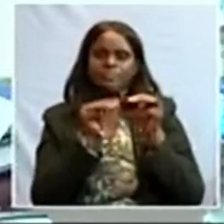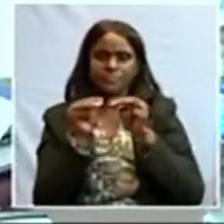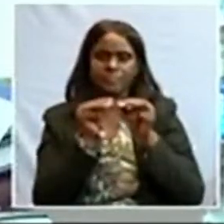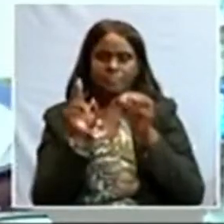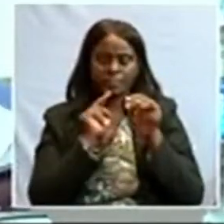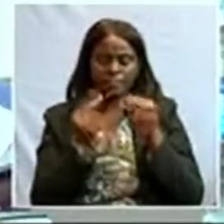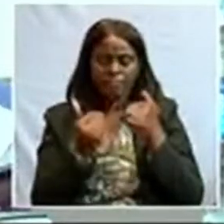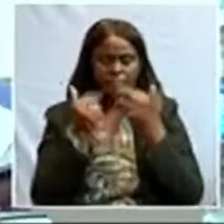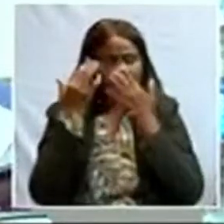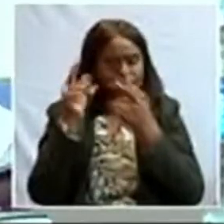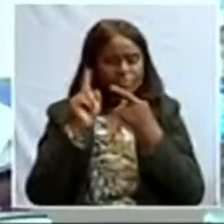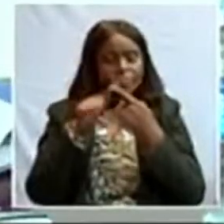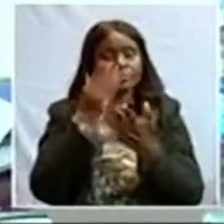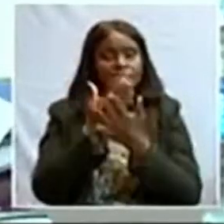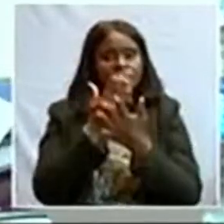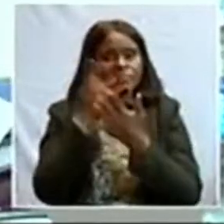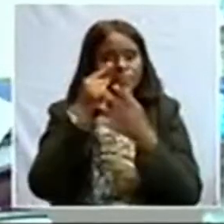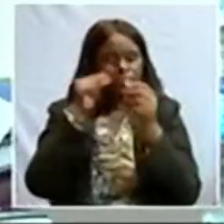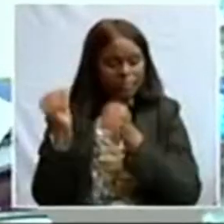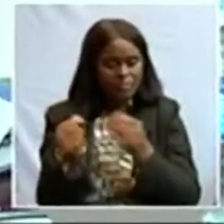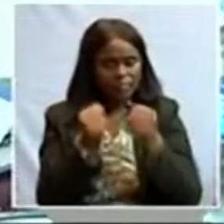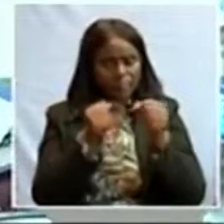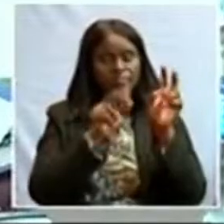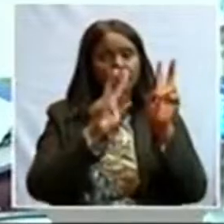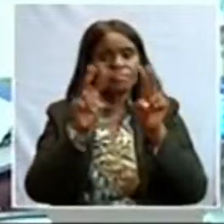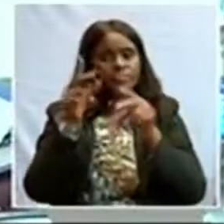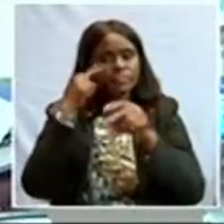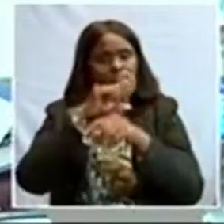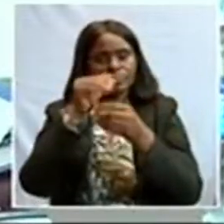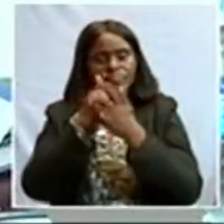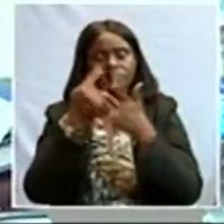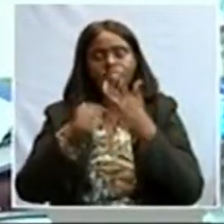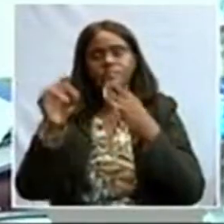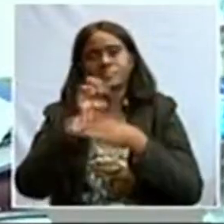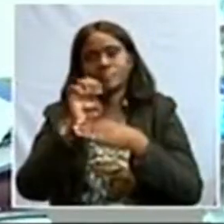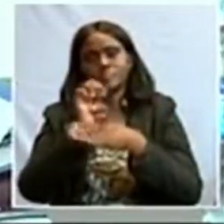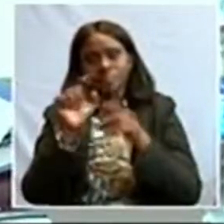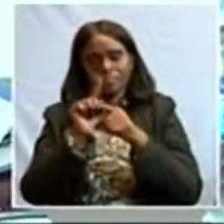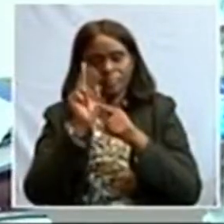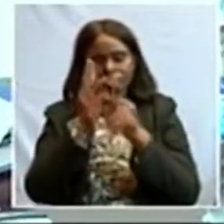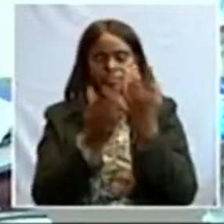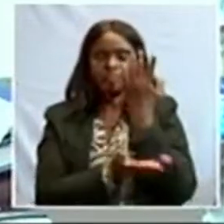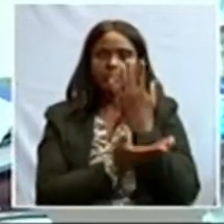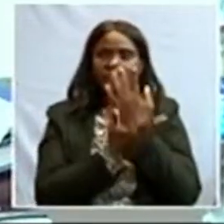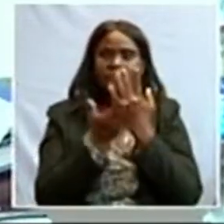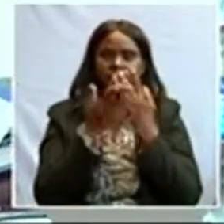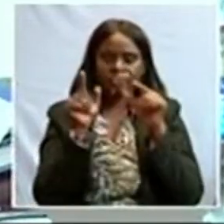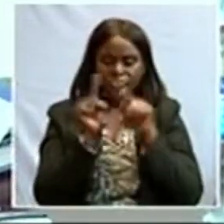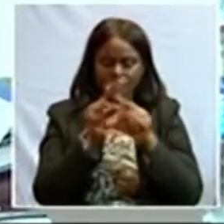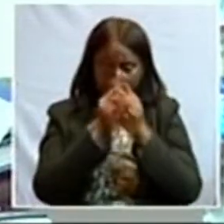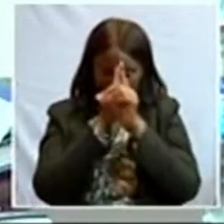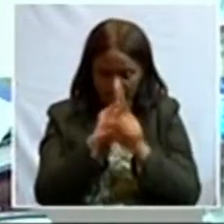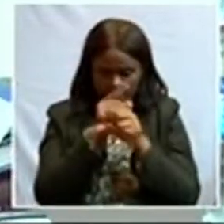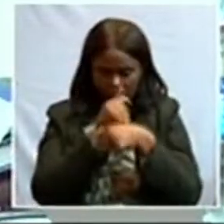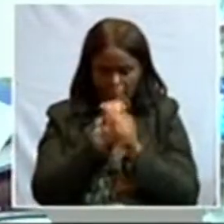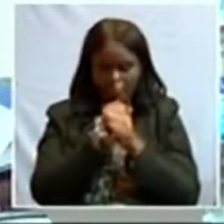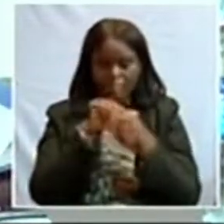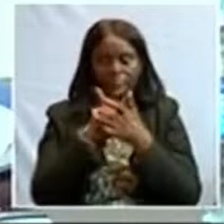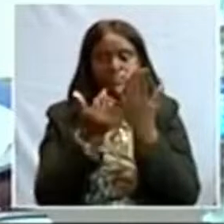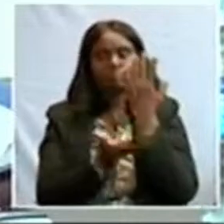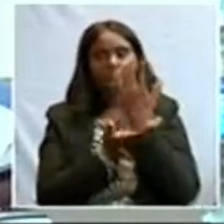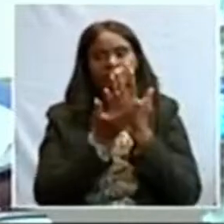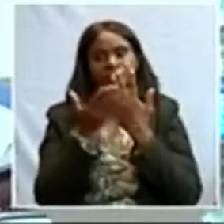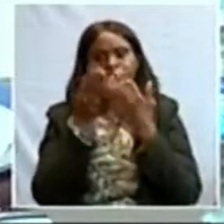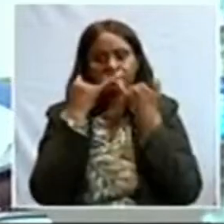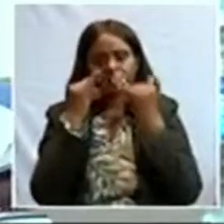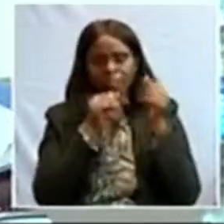We also wish to recommend for the strengthening of monitoring evaluation. It will enhance data-driven decision-making by improving the